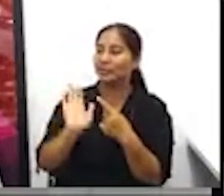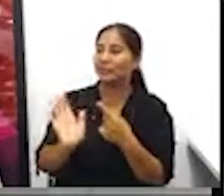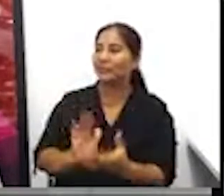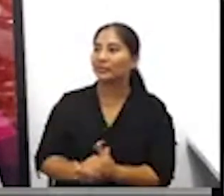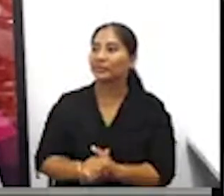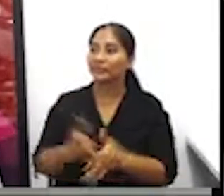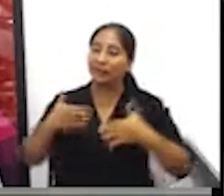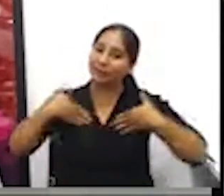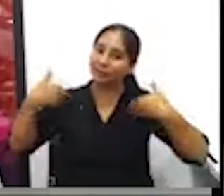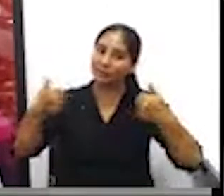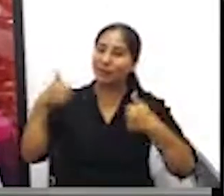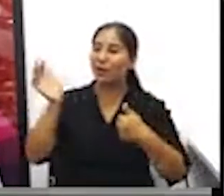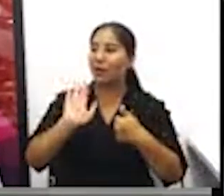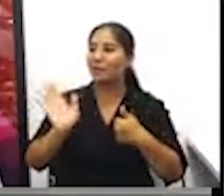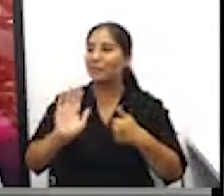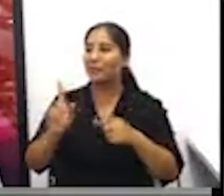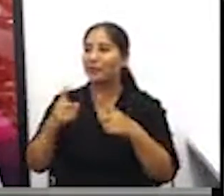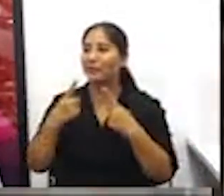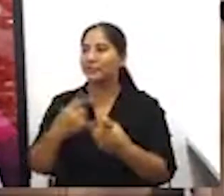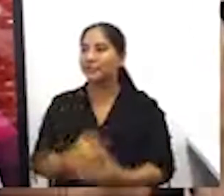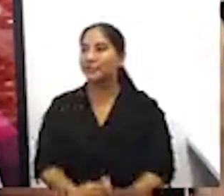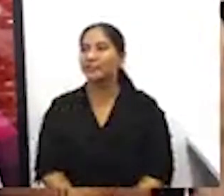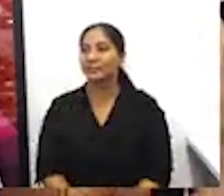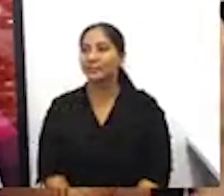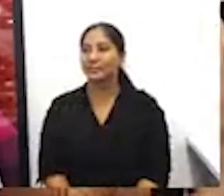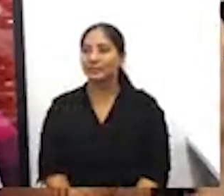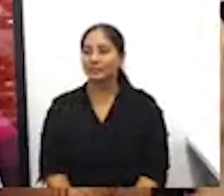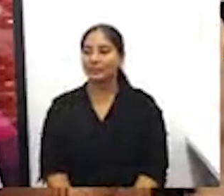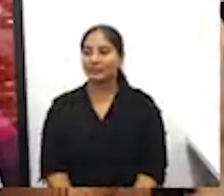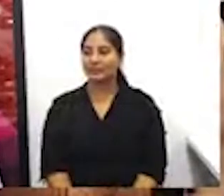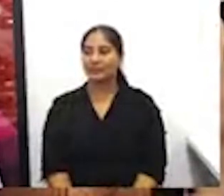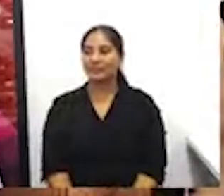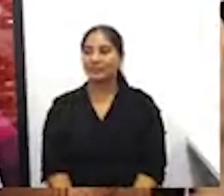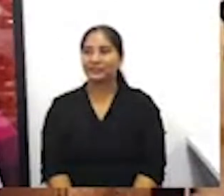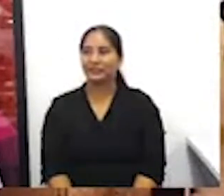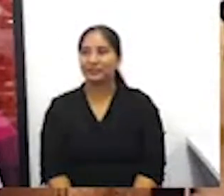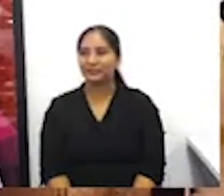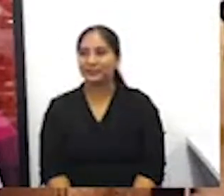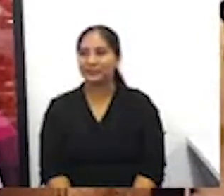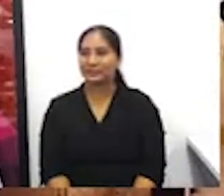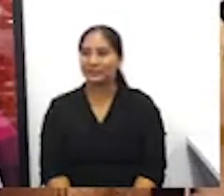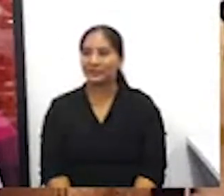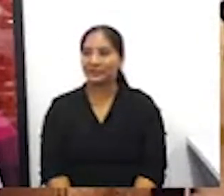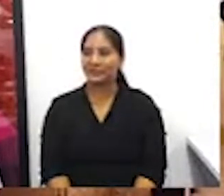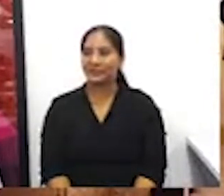Well, all I can say is it's fun to staff the Deputy Secretary of State.